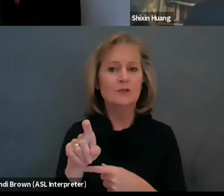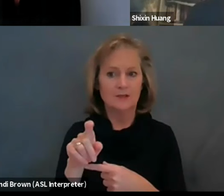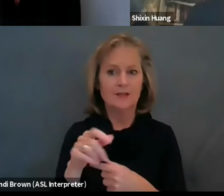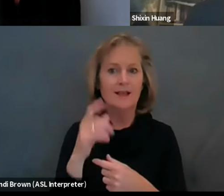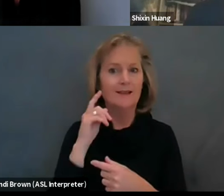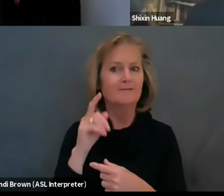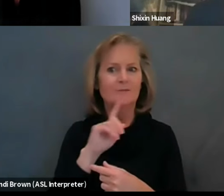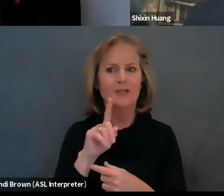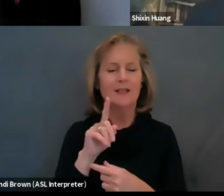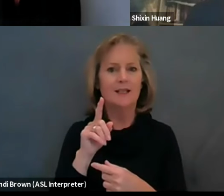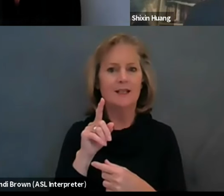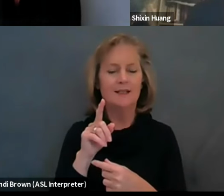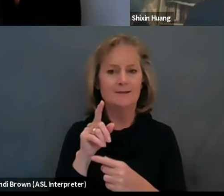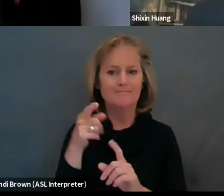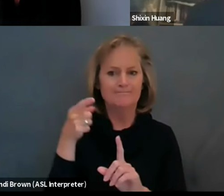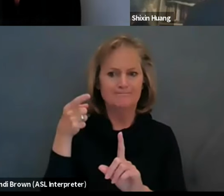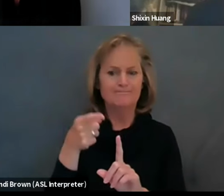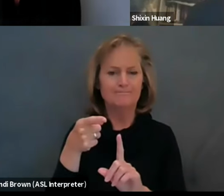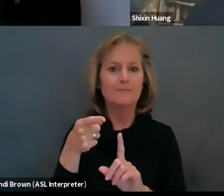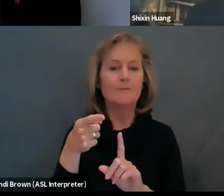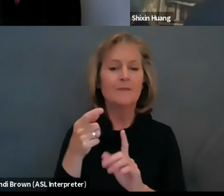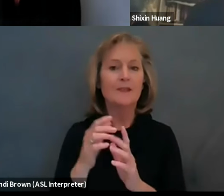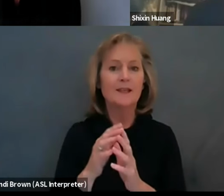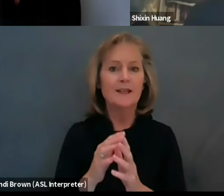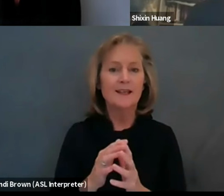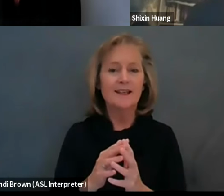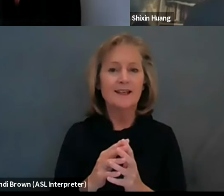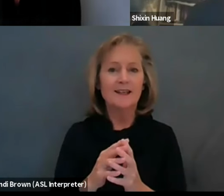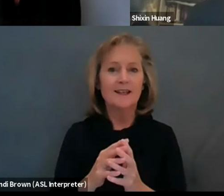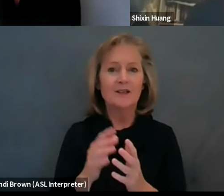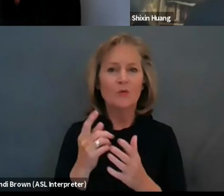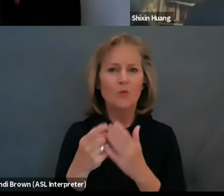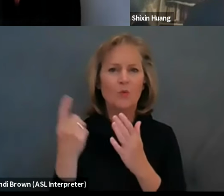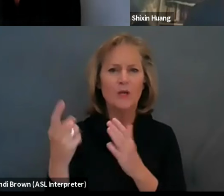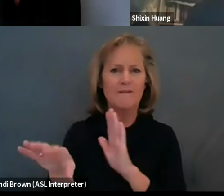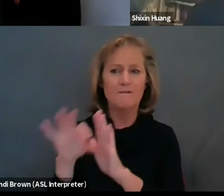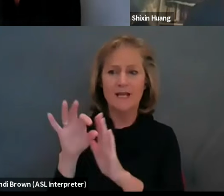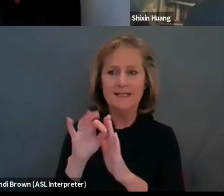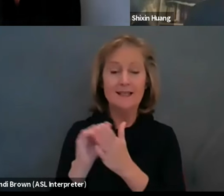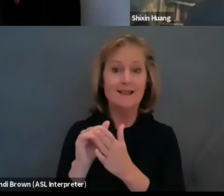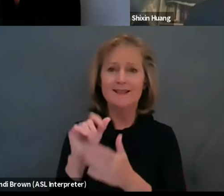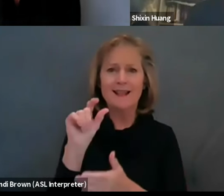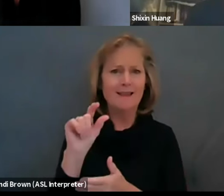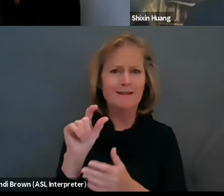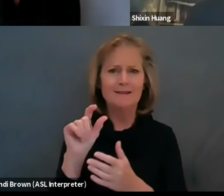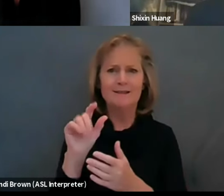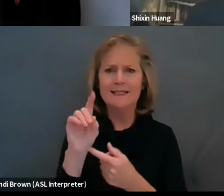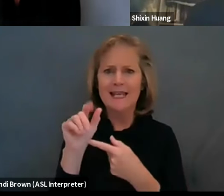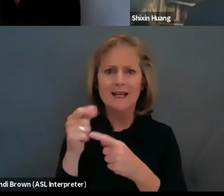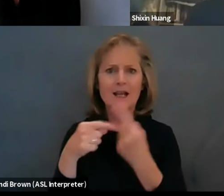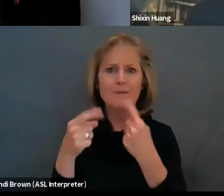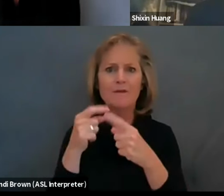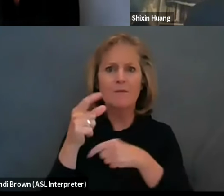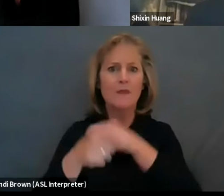is really pointing to one of the findings that there's so little data coming from the